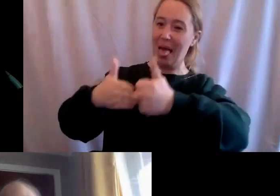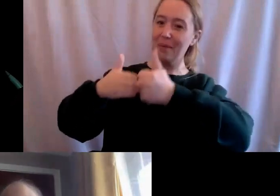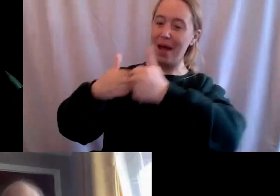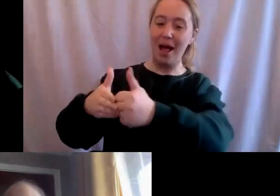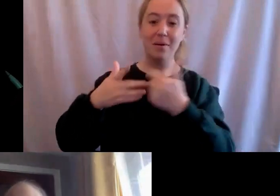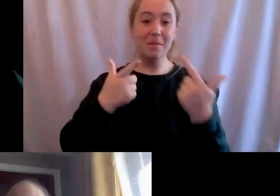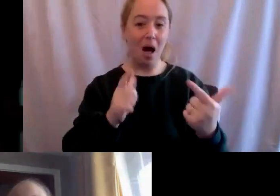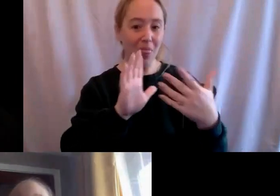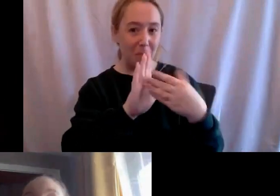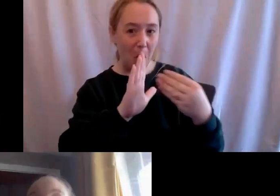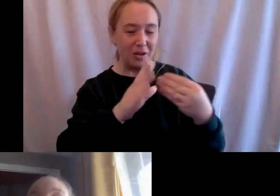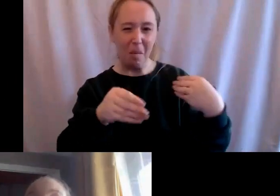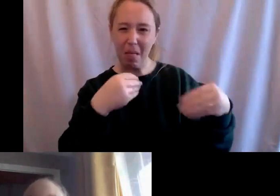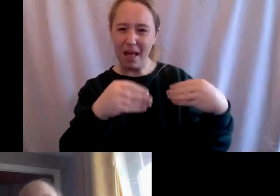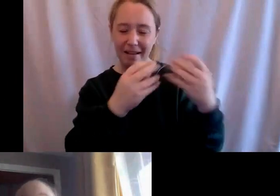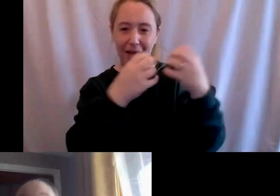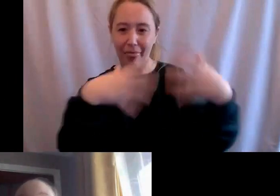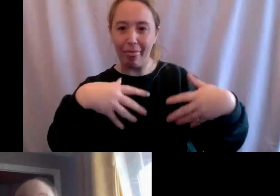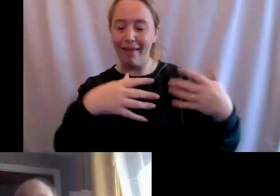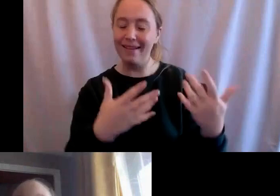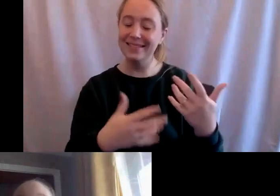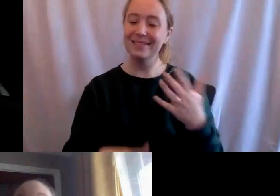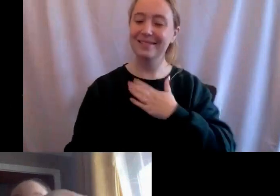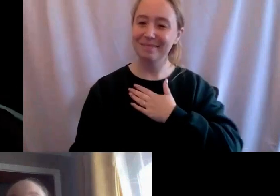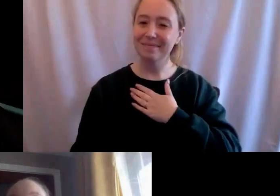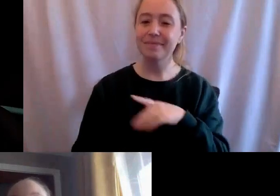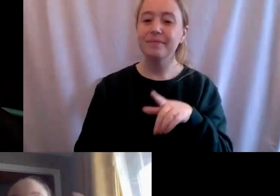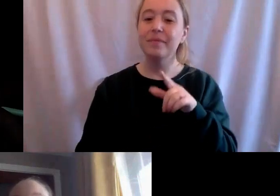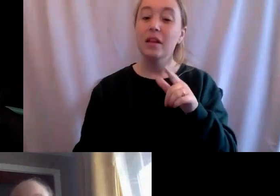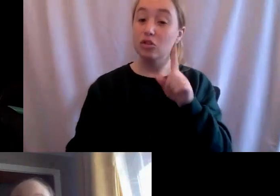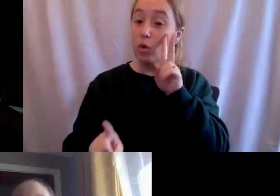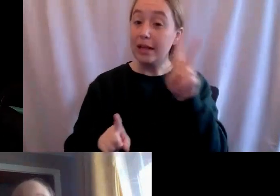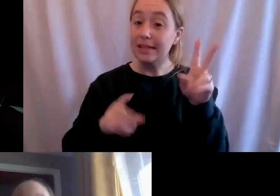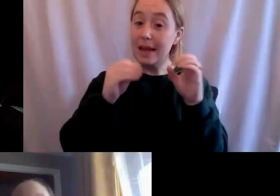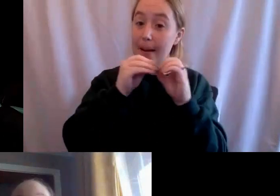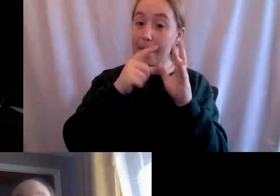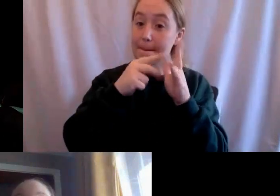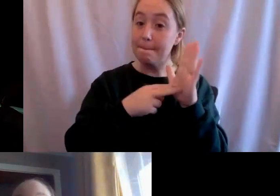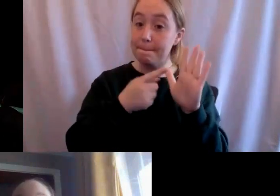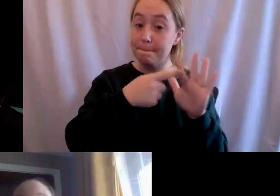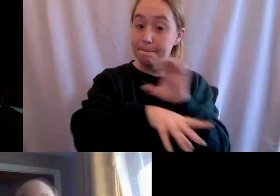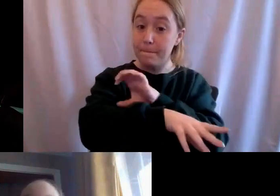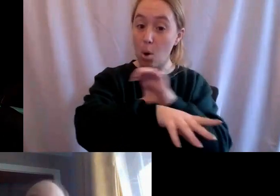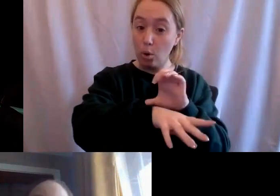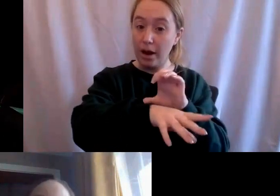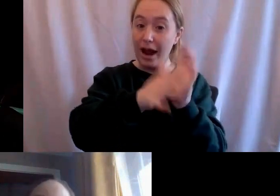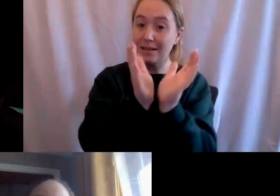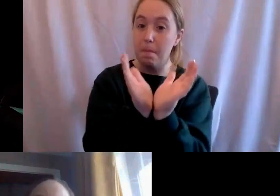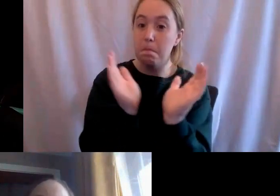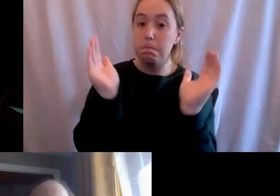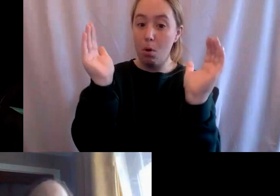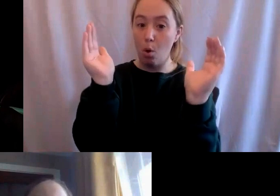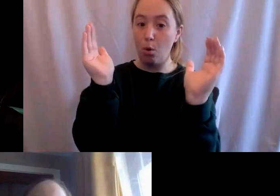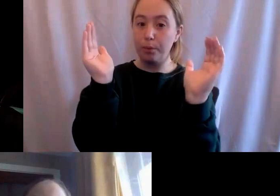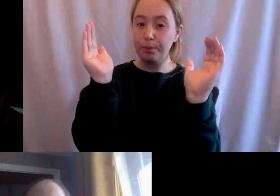when we're looking at the pelvis, we've got all the bones and it creates this bowl. And then we've got the